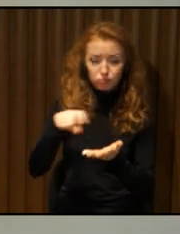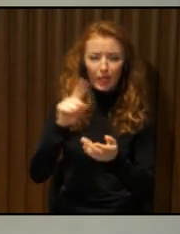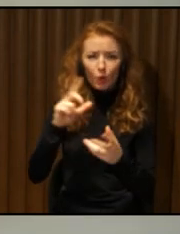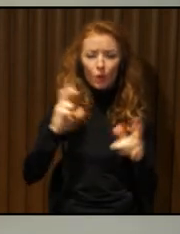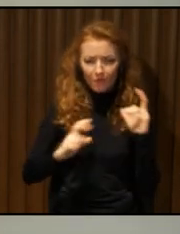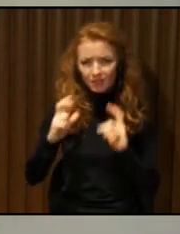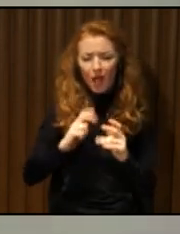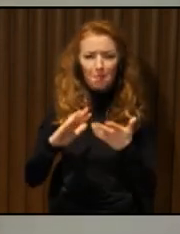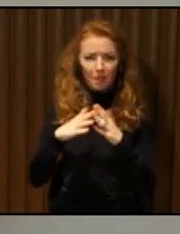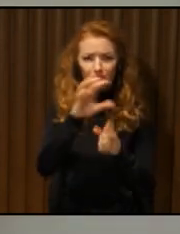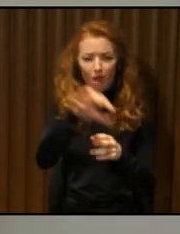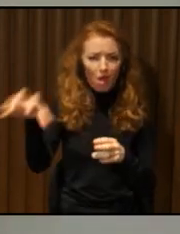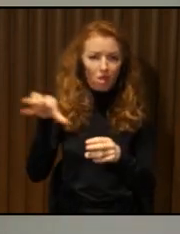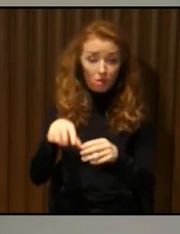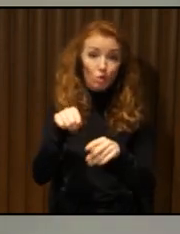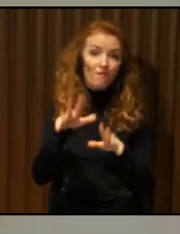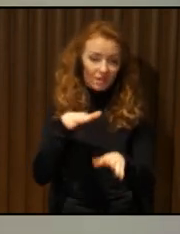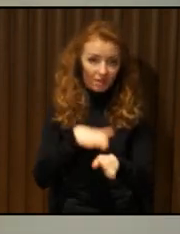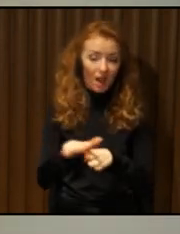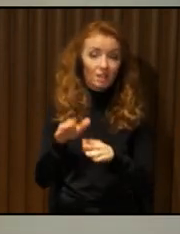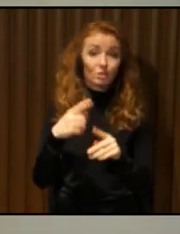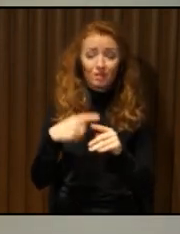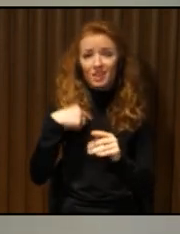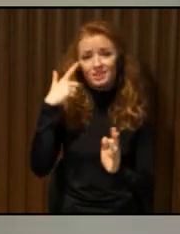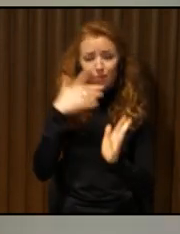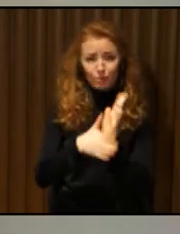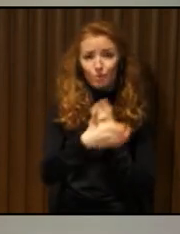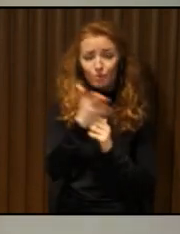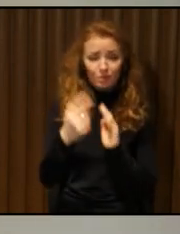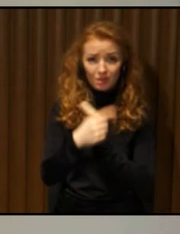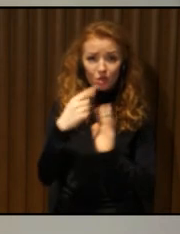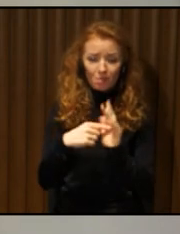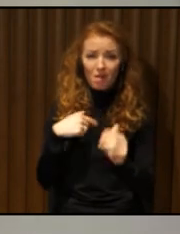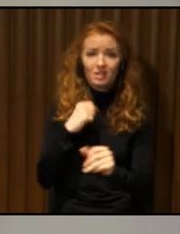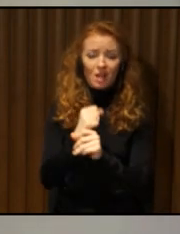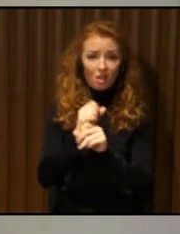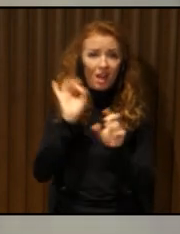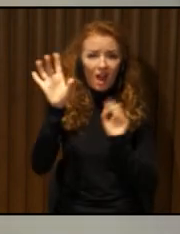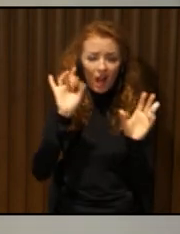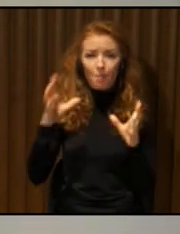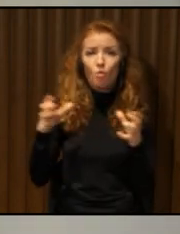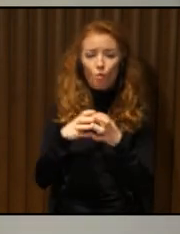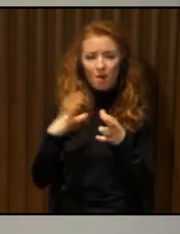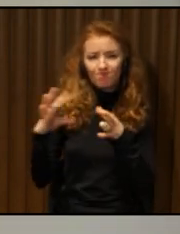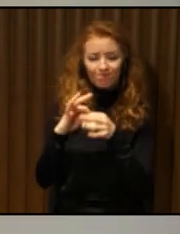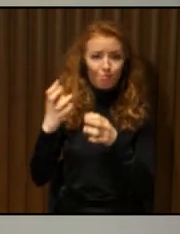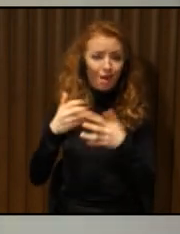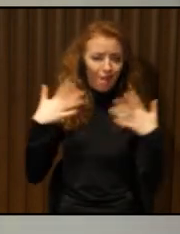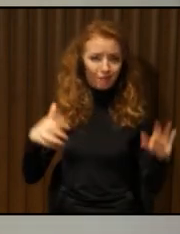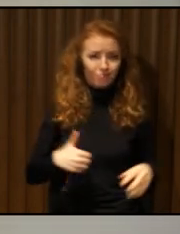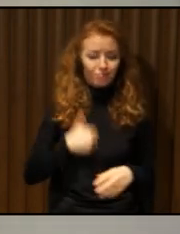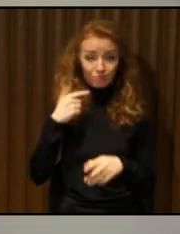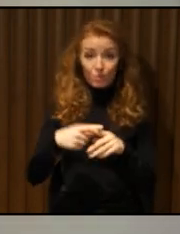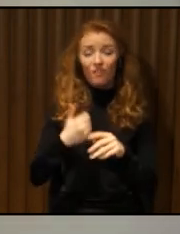is, I work in advertising, so I do work with the big companies. So it's easier for them to take our